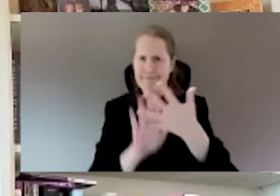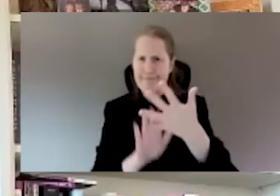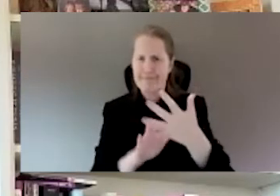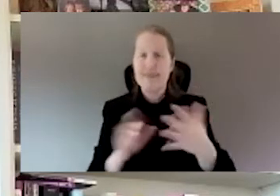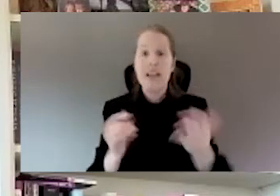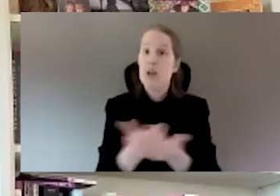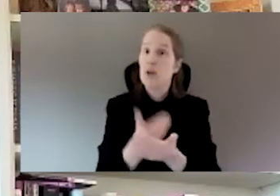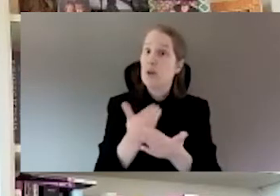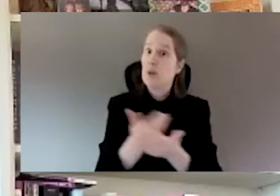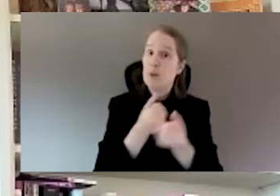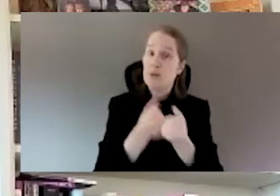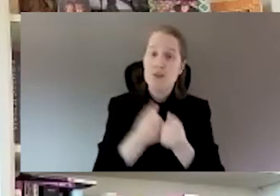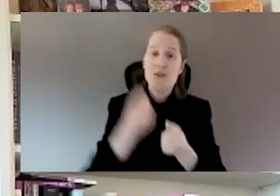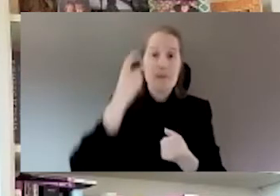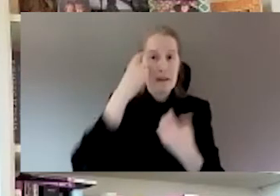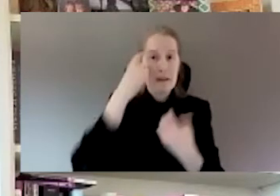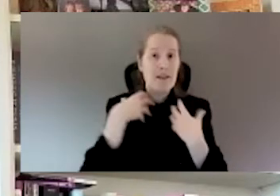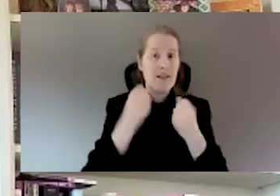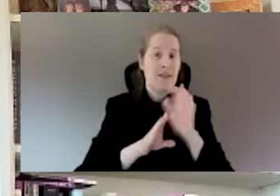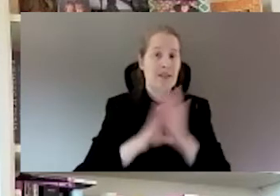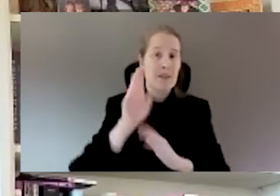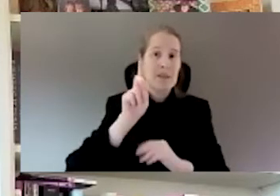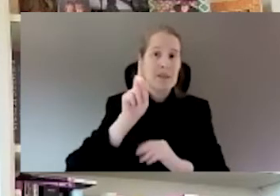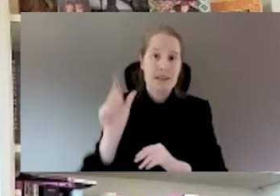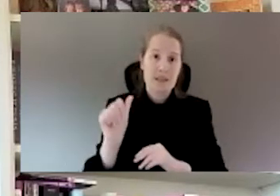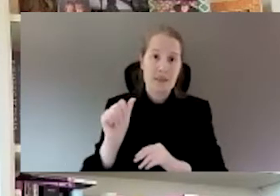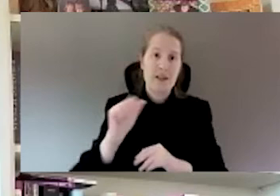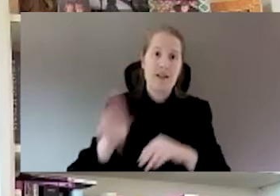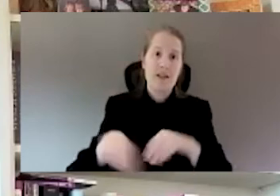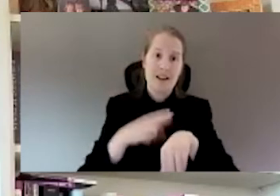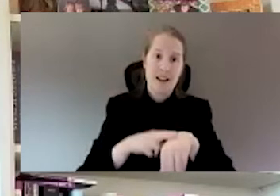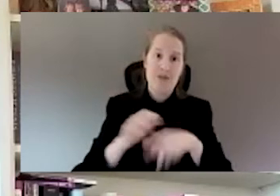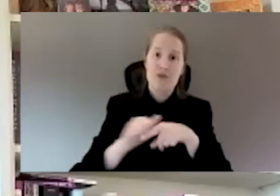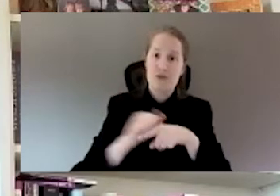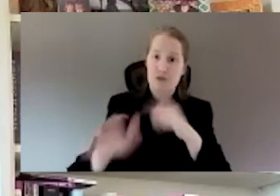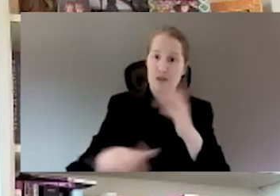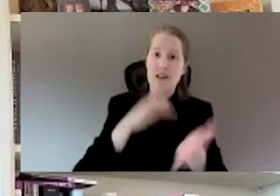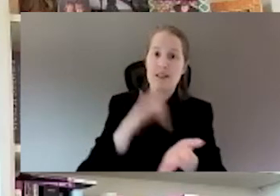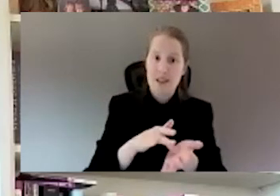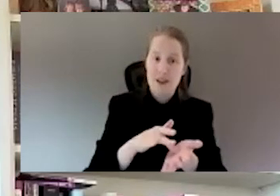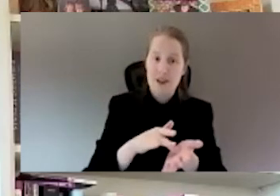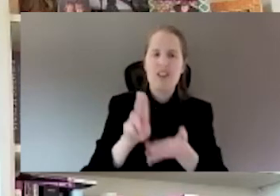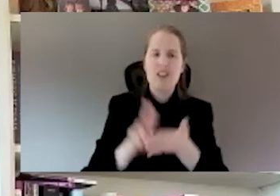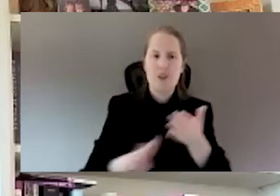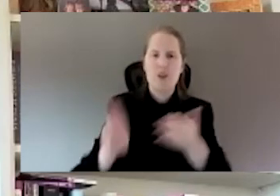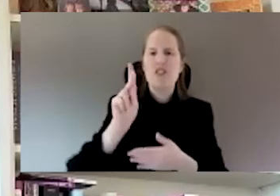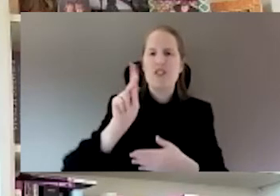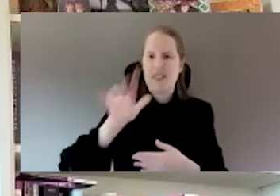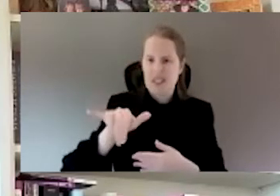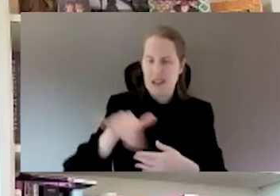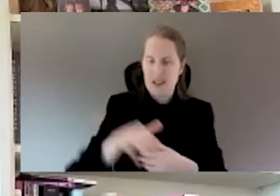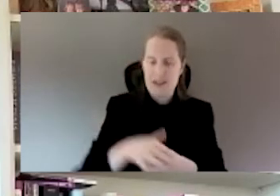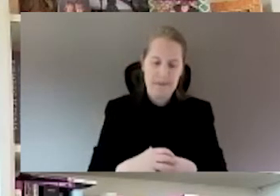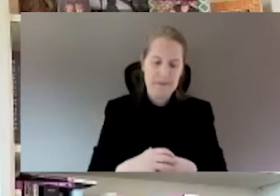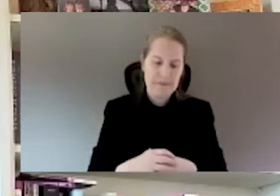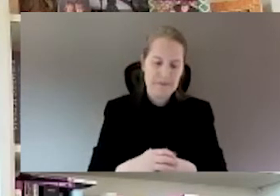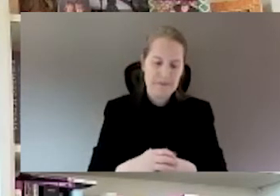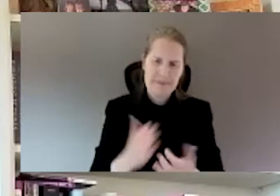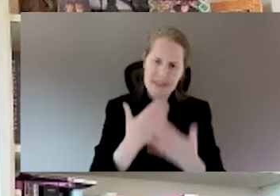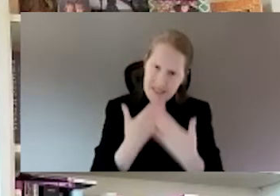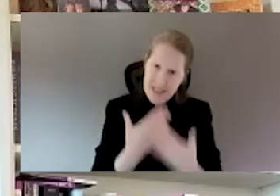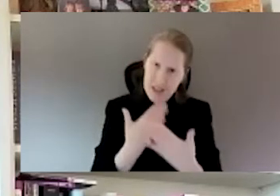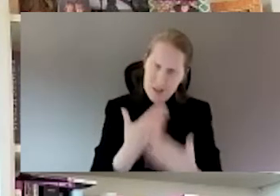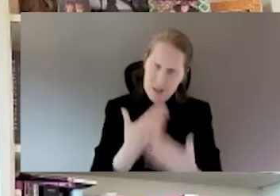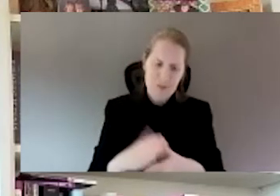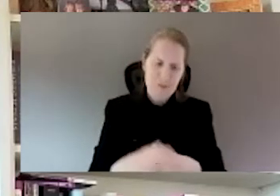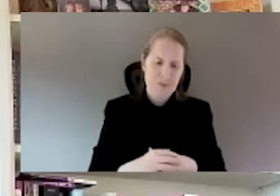the Mental Health and Developmental Disabilities National Training Center at the University of Kentucky. Thank you. We